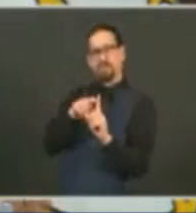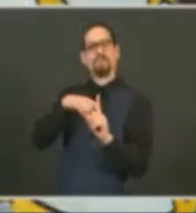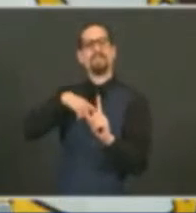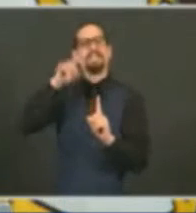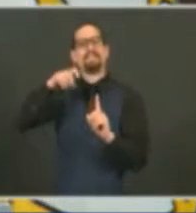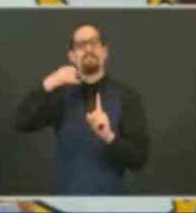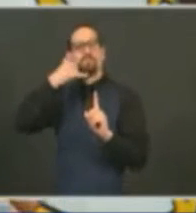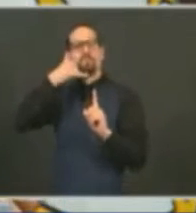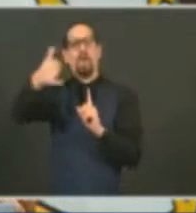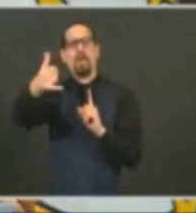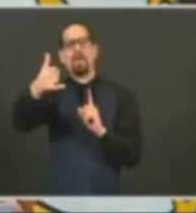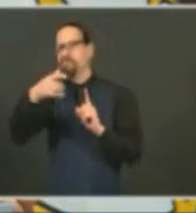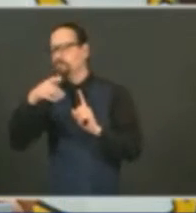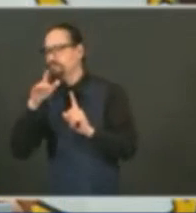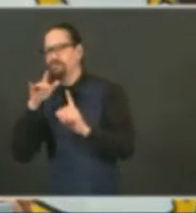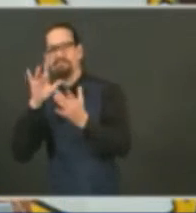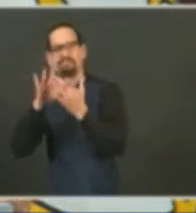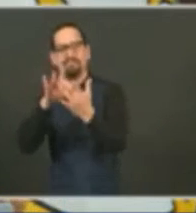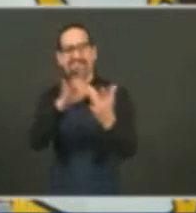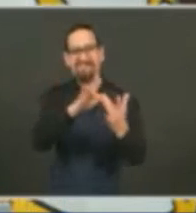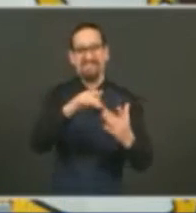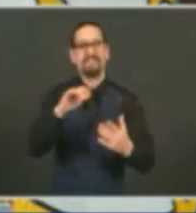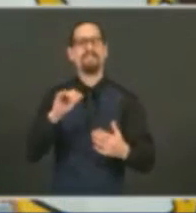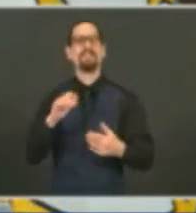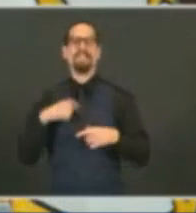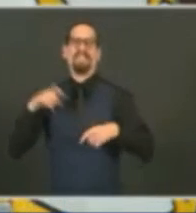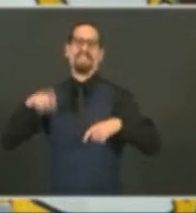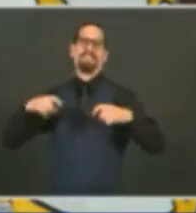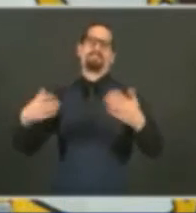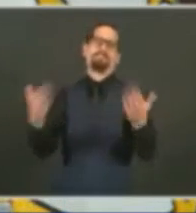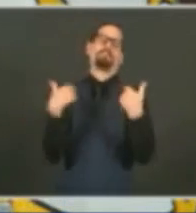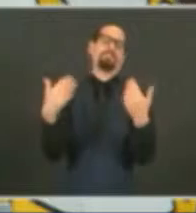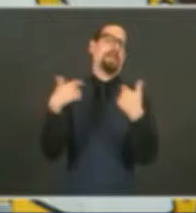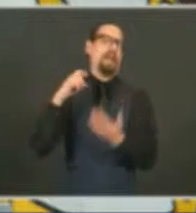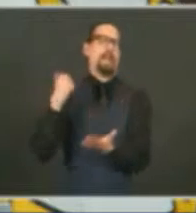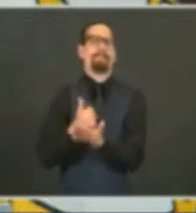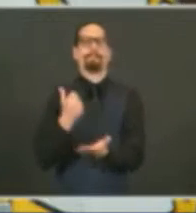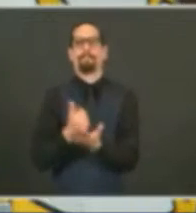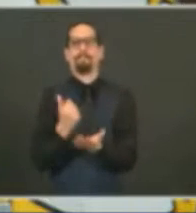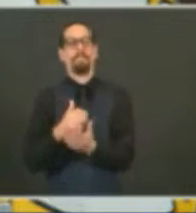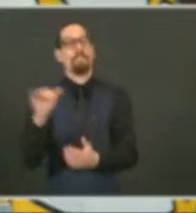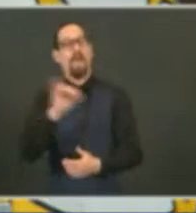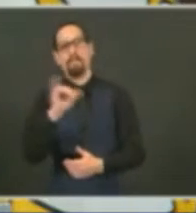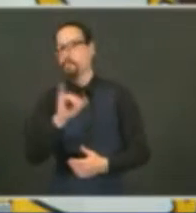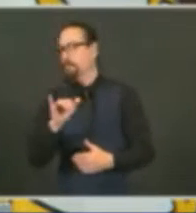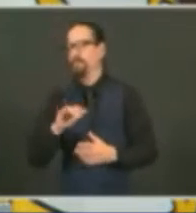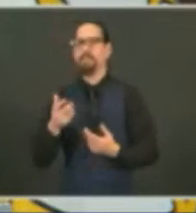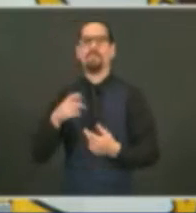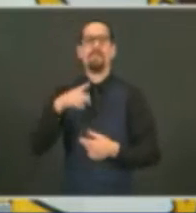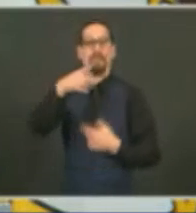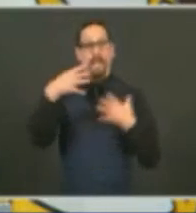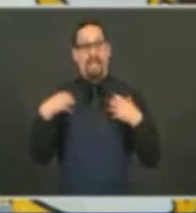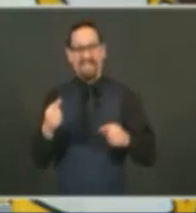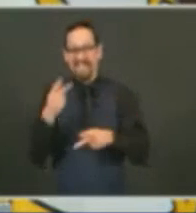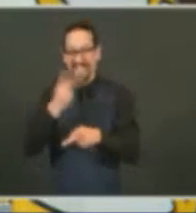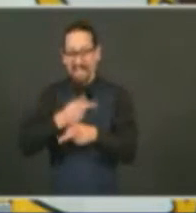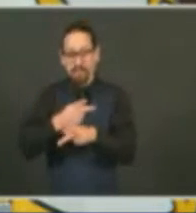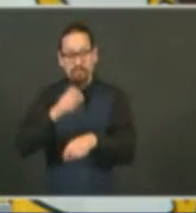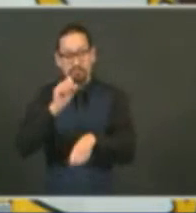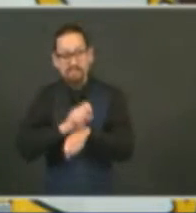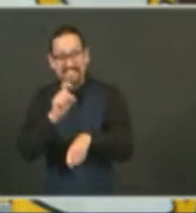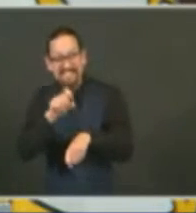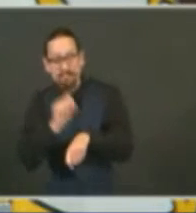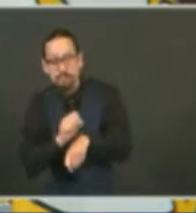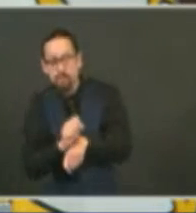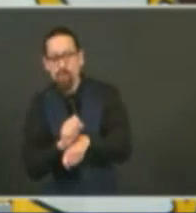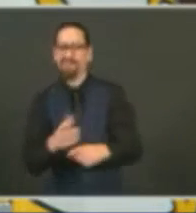So that's what I'm asking you to do now. All available healthcare workers, please raise your hand to serve in